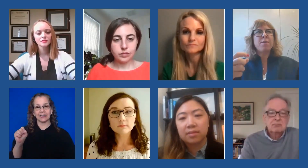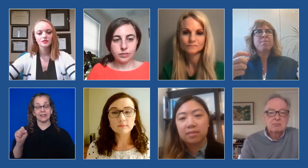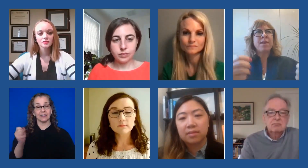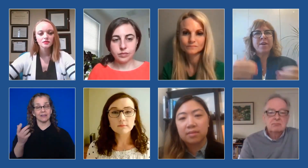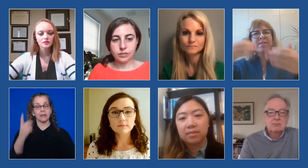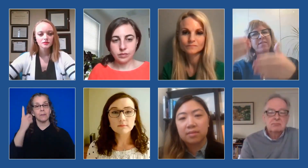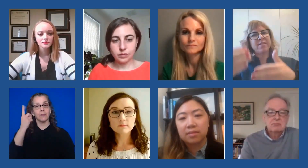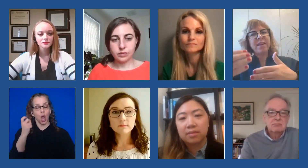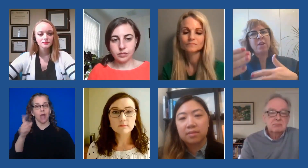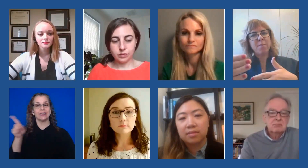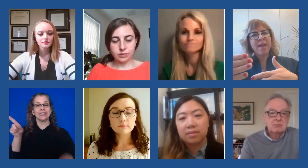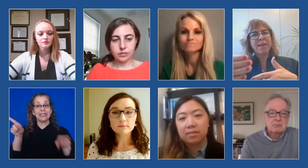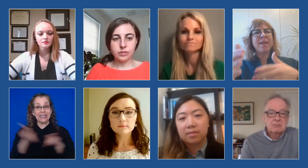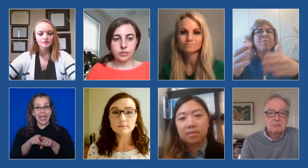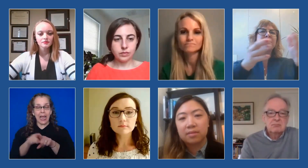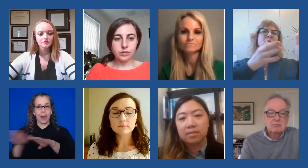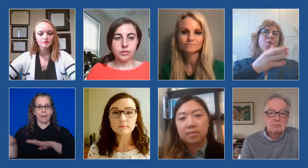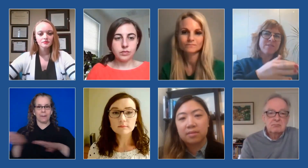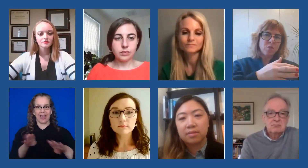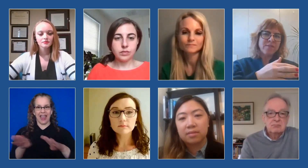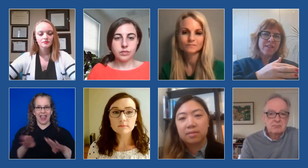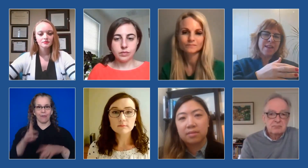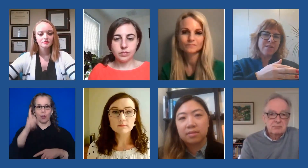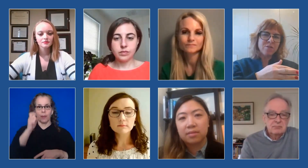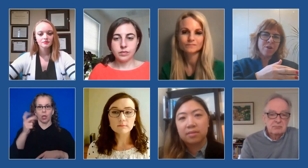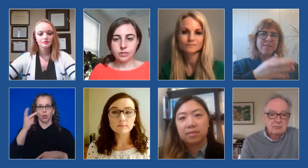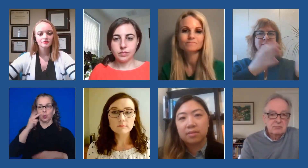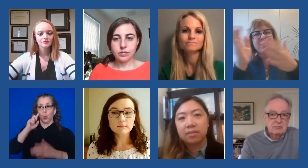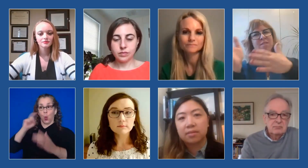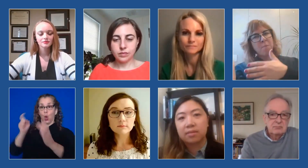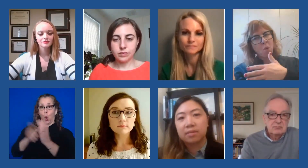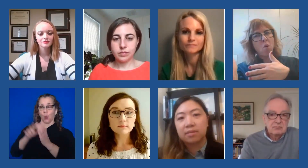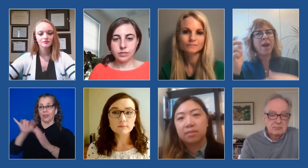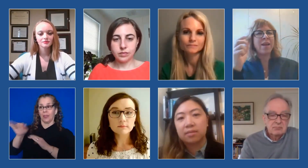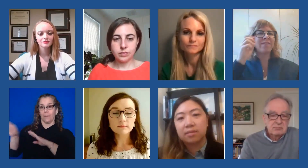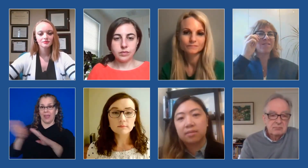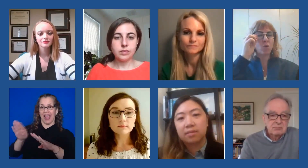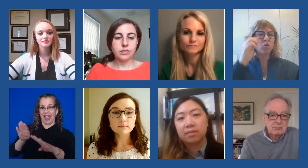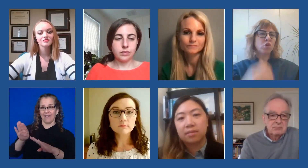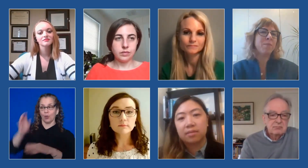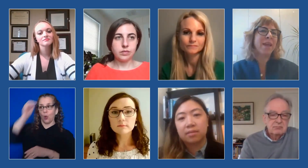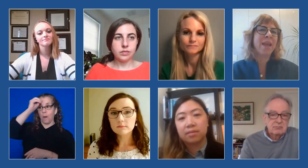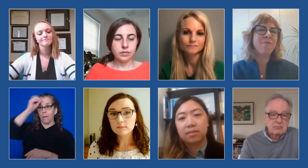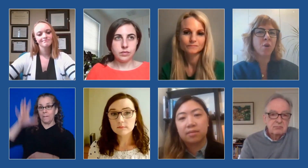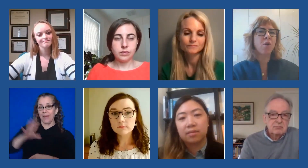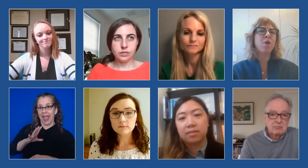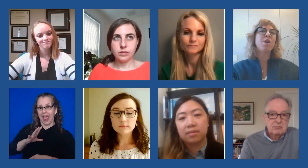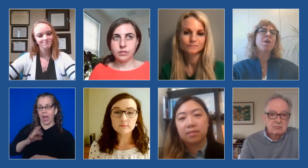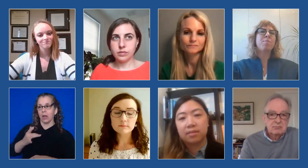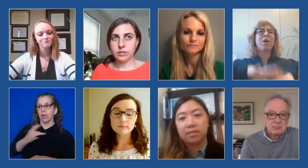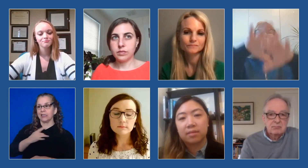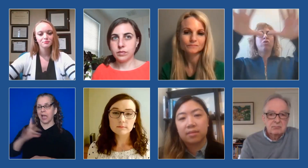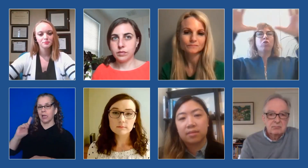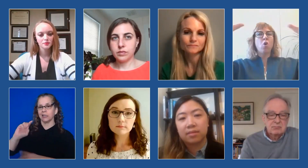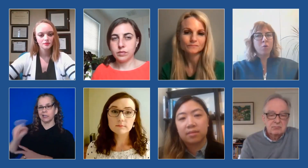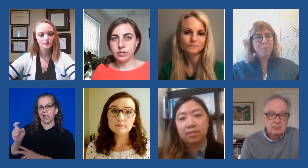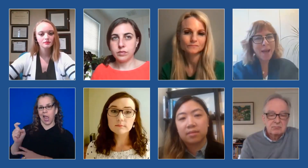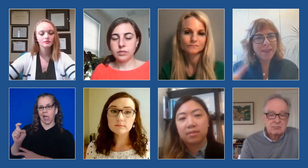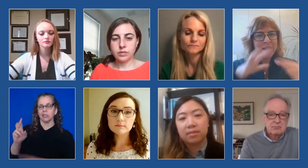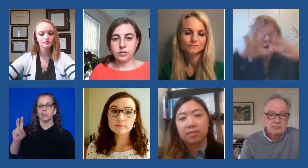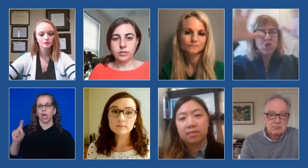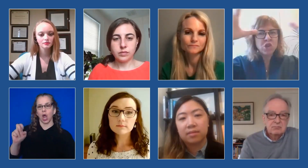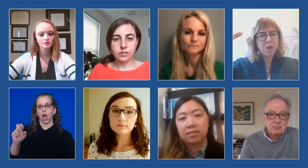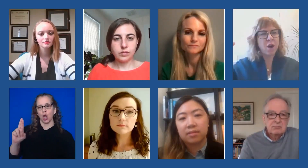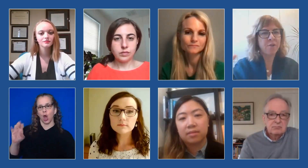behavior, because it's seen in a man, can be more associated to narcissism or antisocial behavior. But the